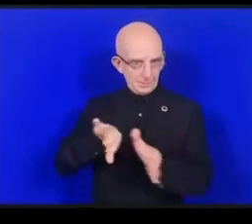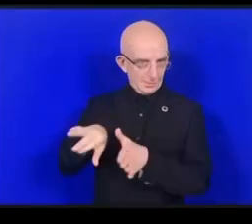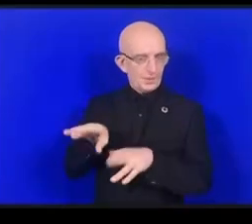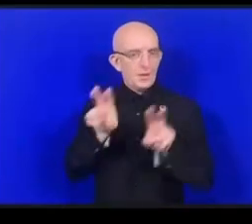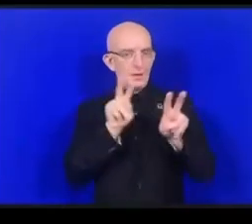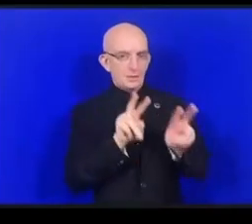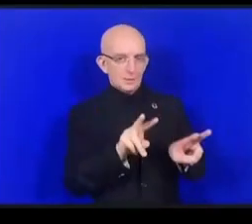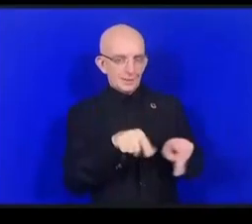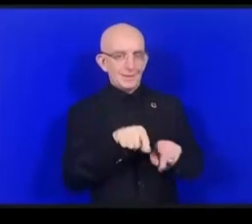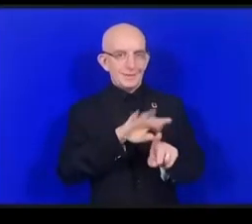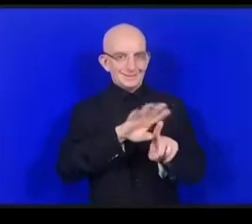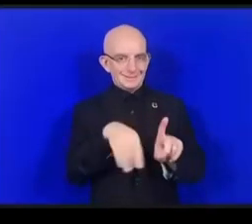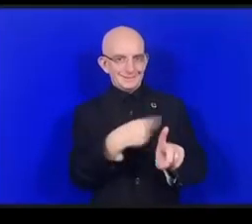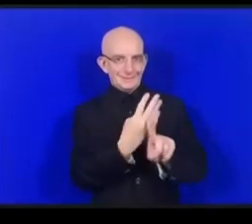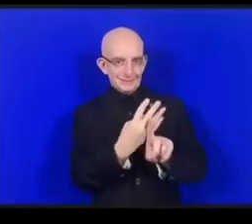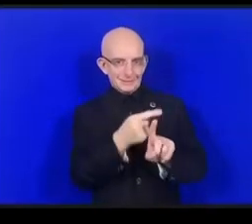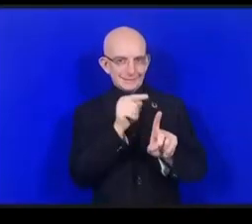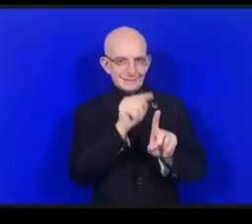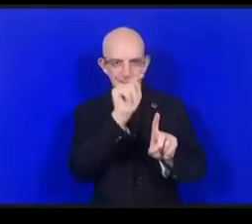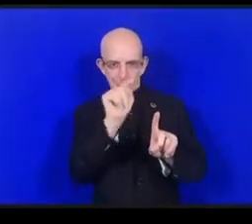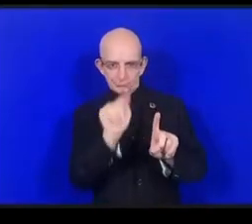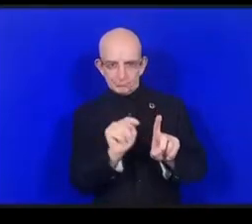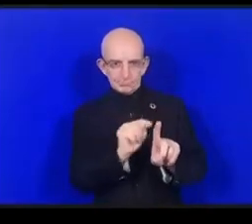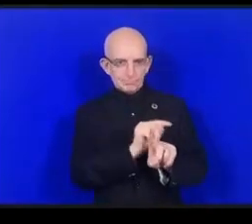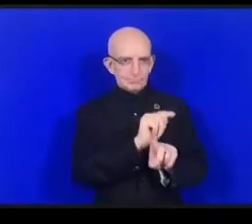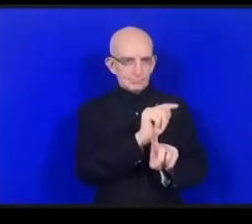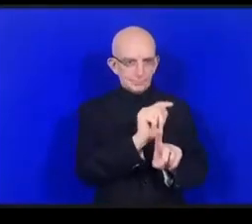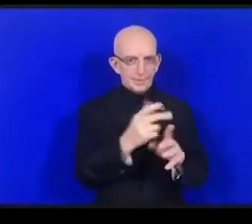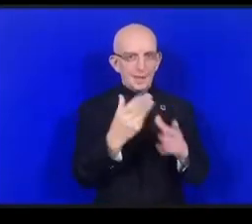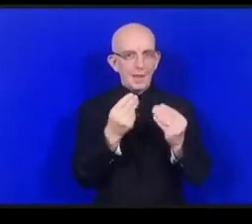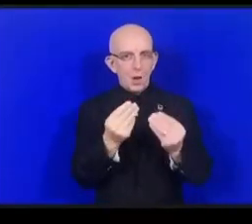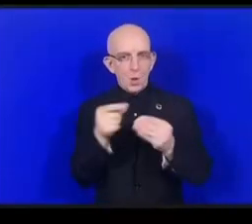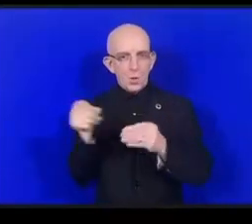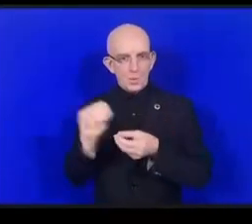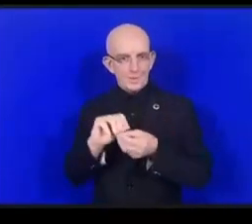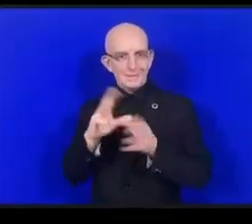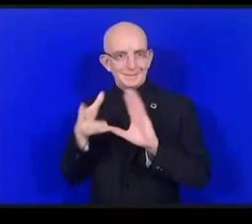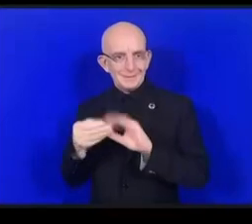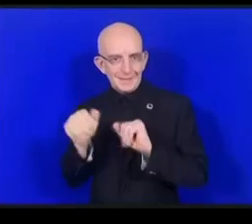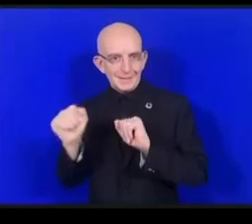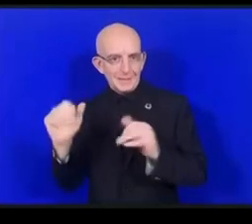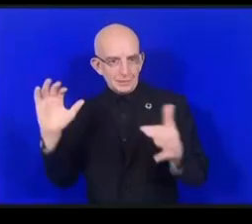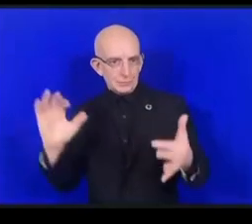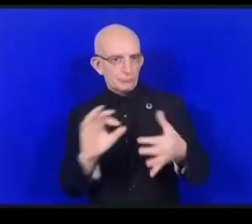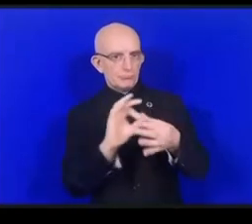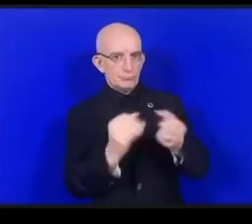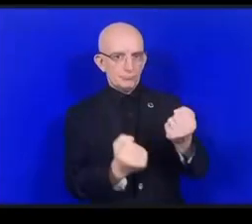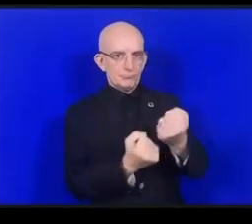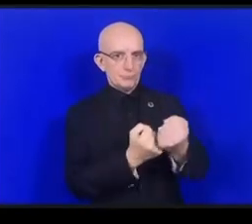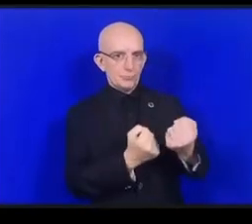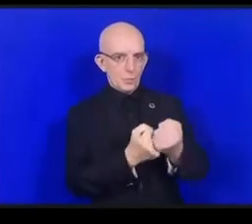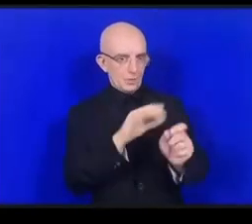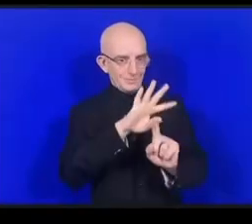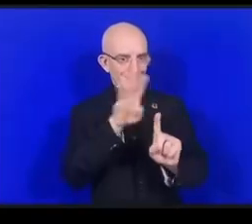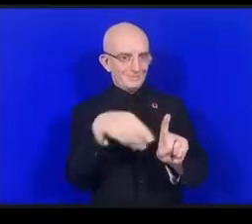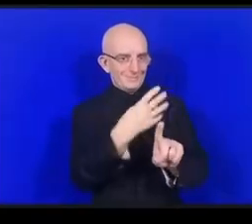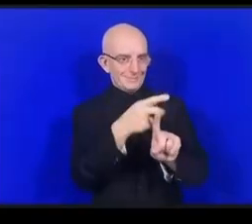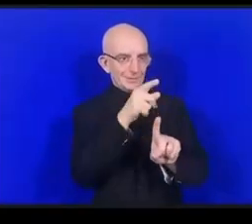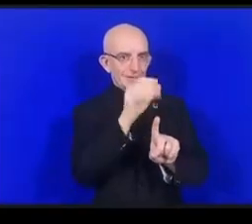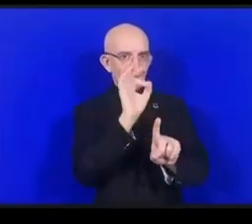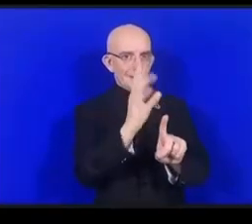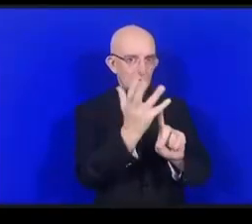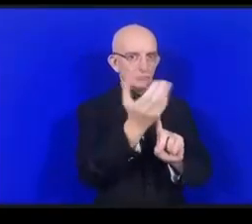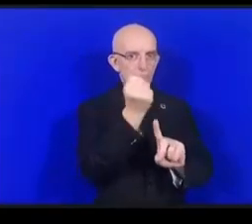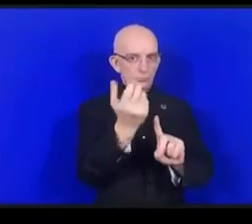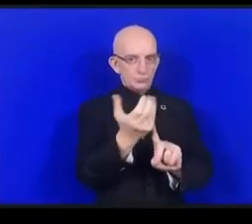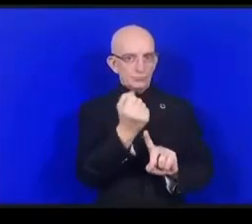to solve the goals of that. And you start going through the list of them, you know, zero